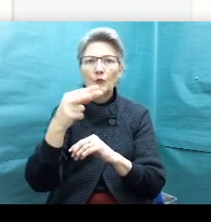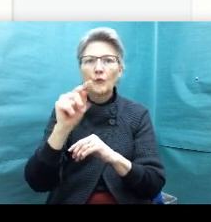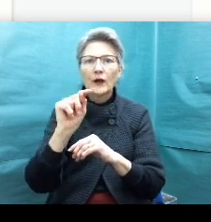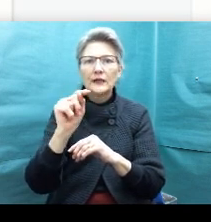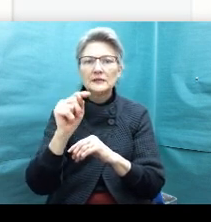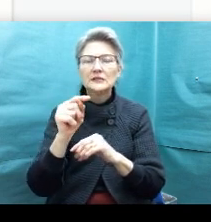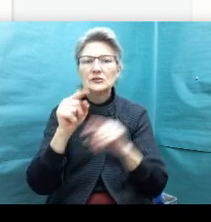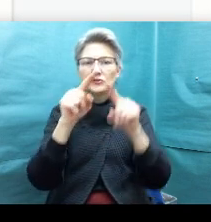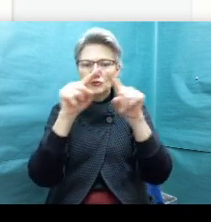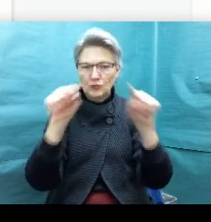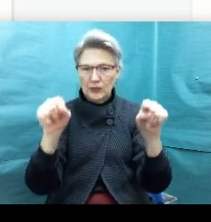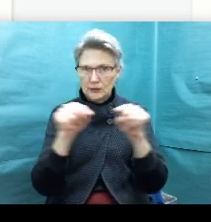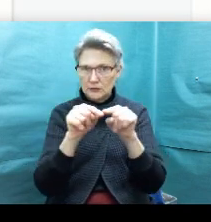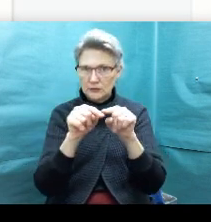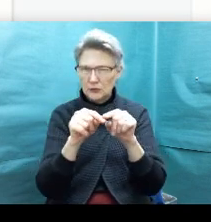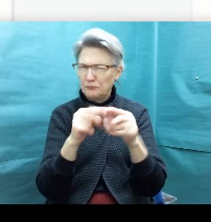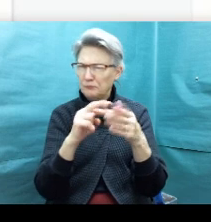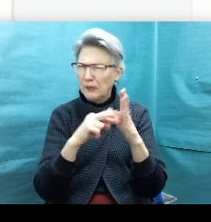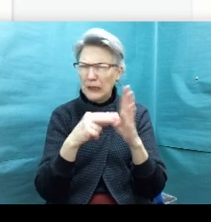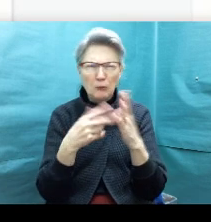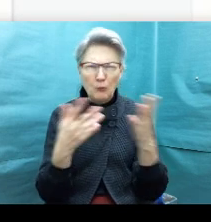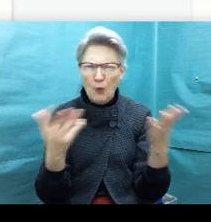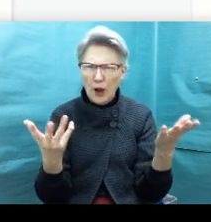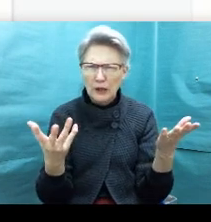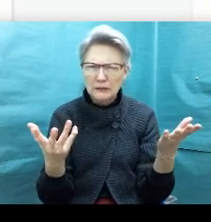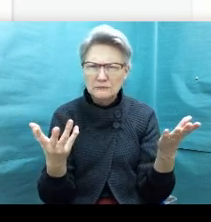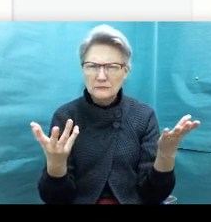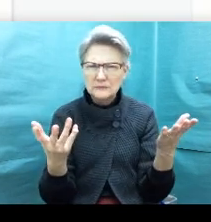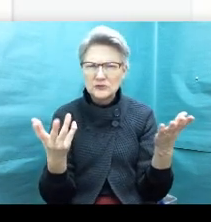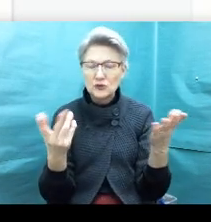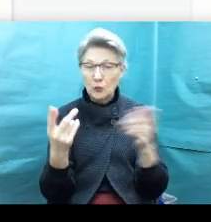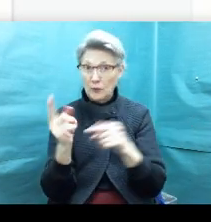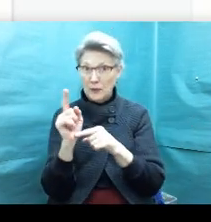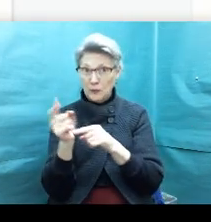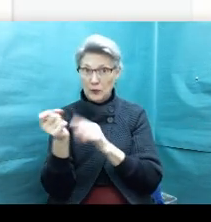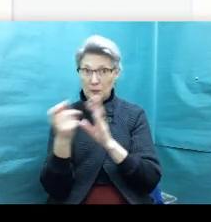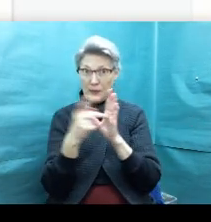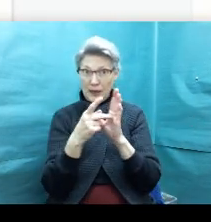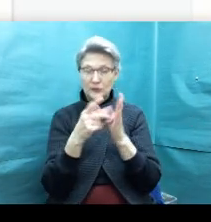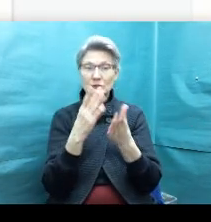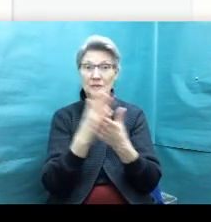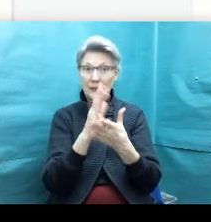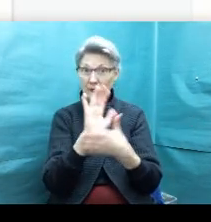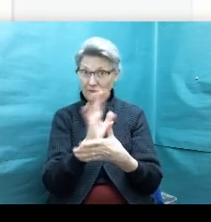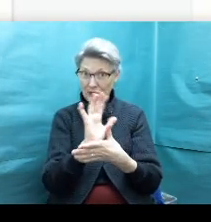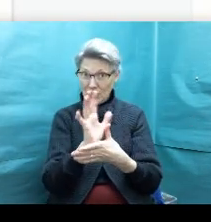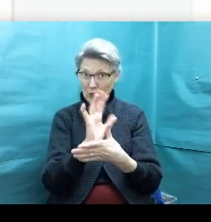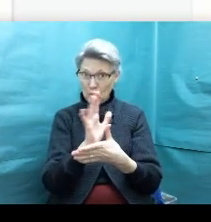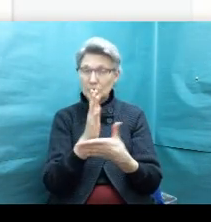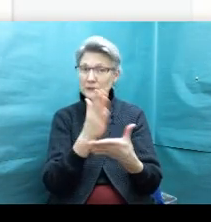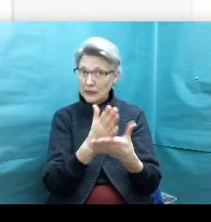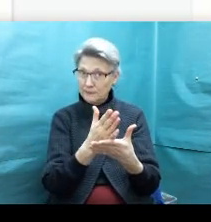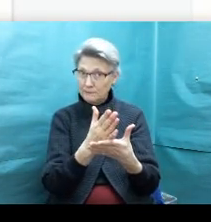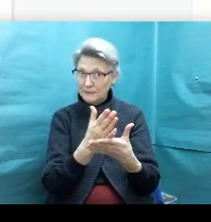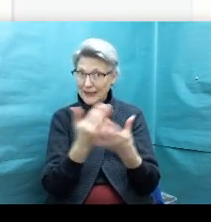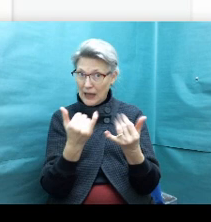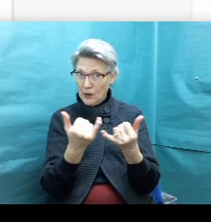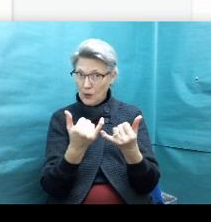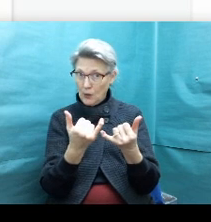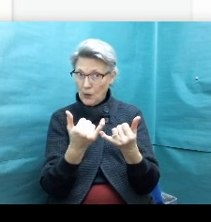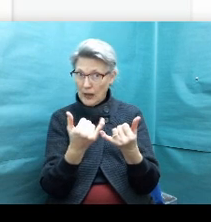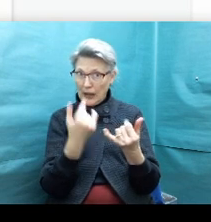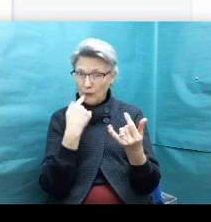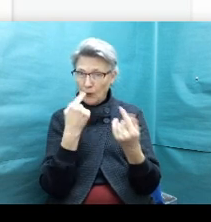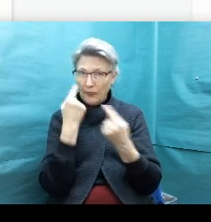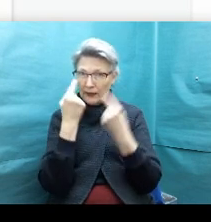we're going to come back to this video and we're going to identify and classify some triangles together. So go ahead and pause your video here.